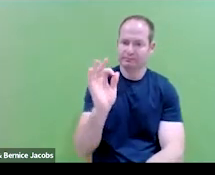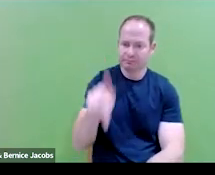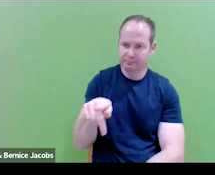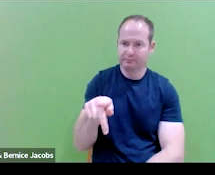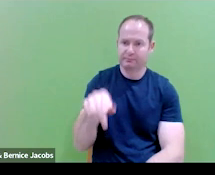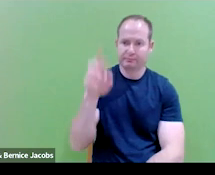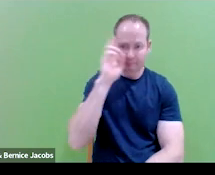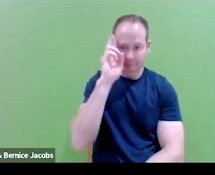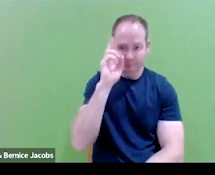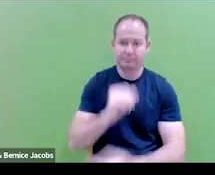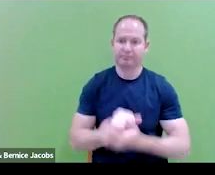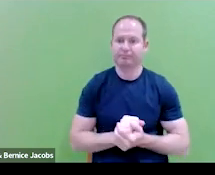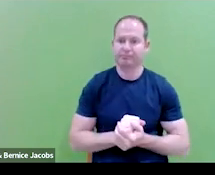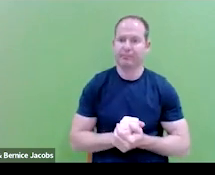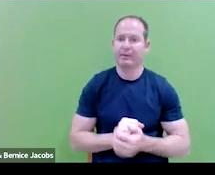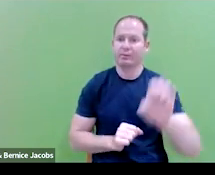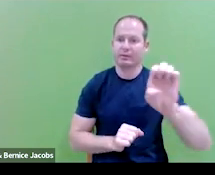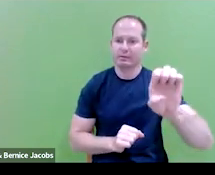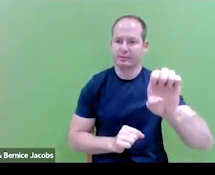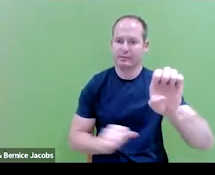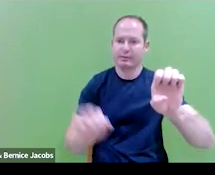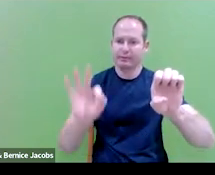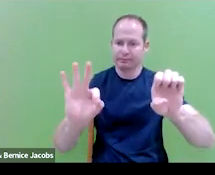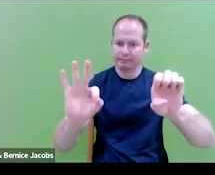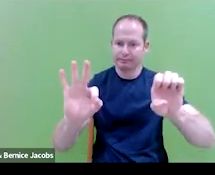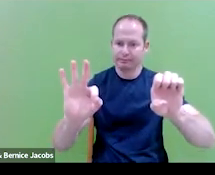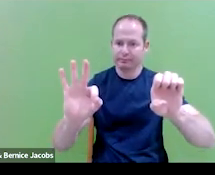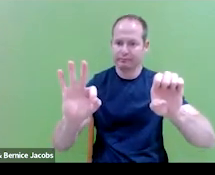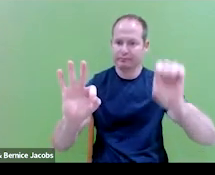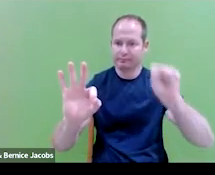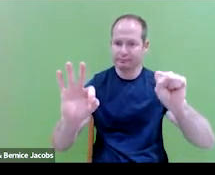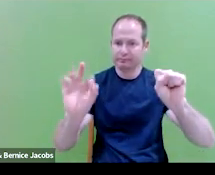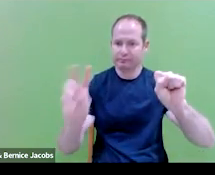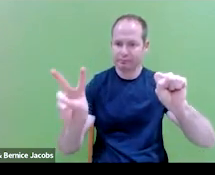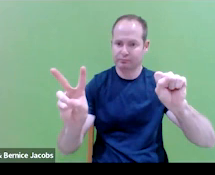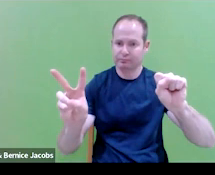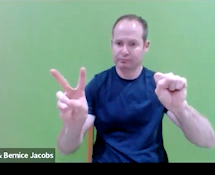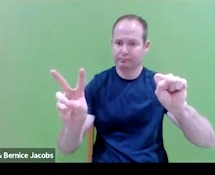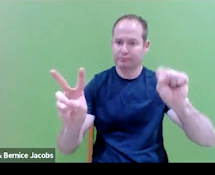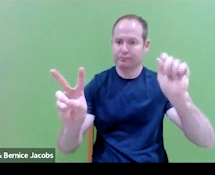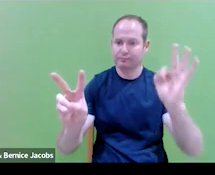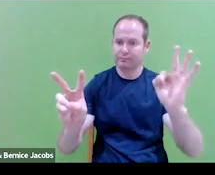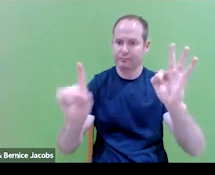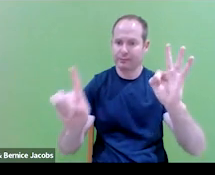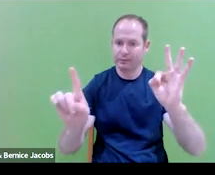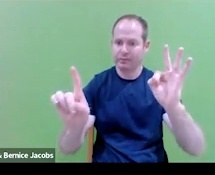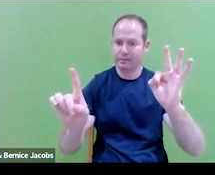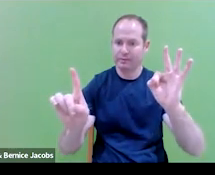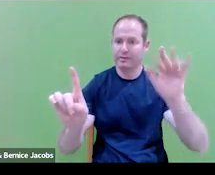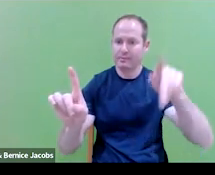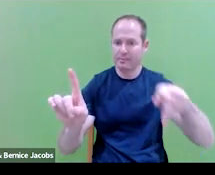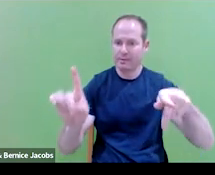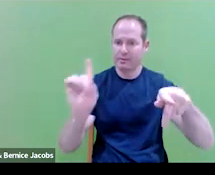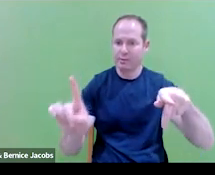E's, 2 S's, an F and a P, which is a lot easier to remember than 7 whole sentences as